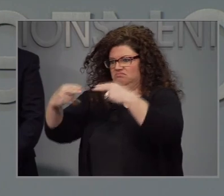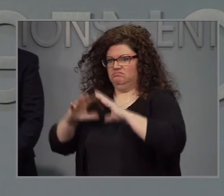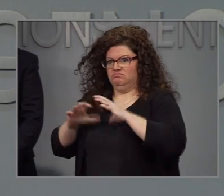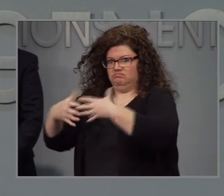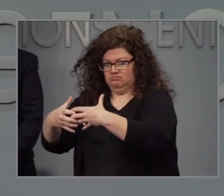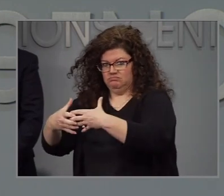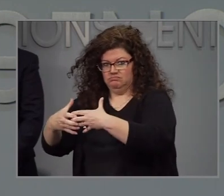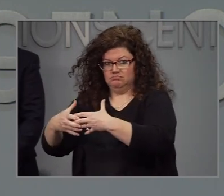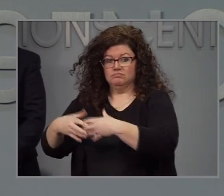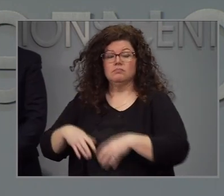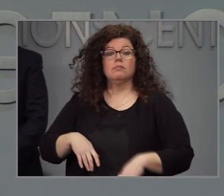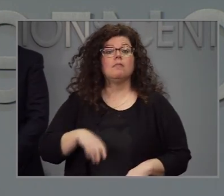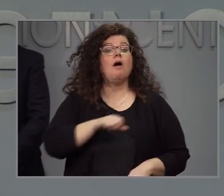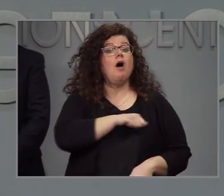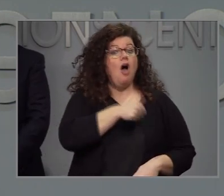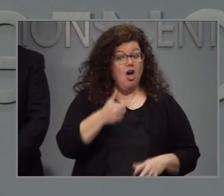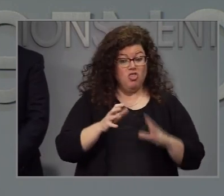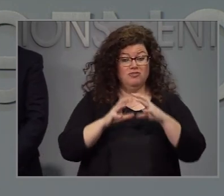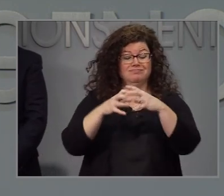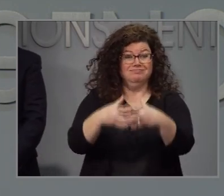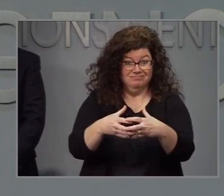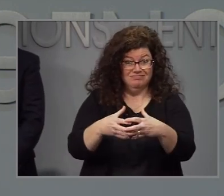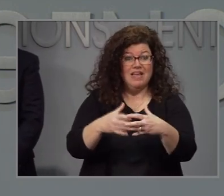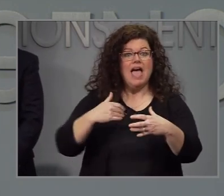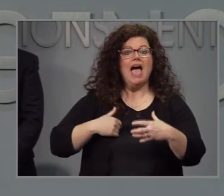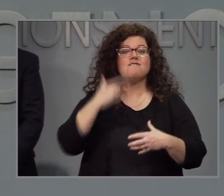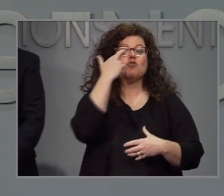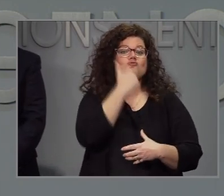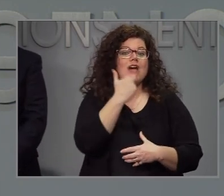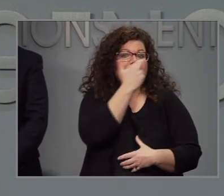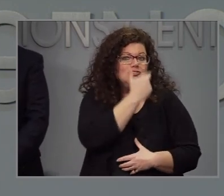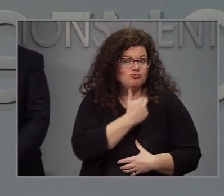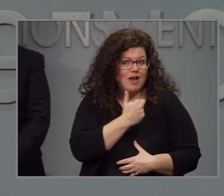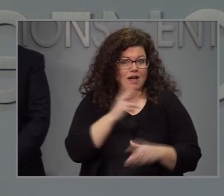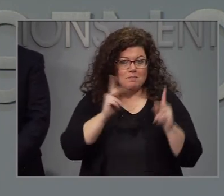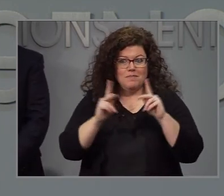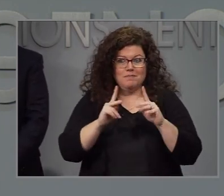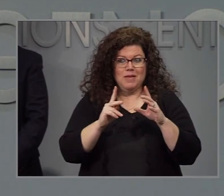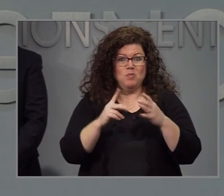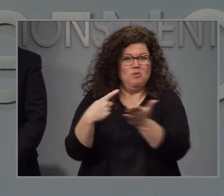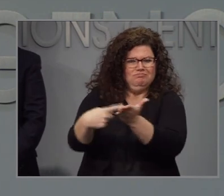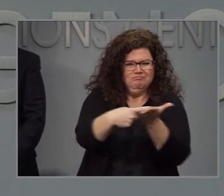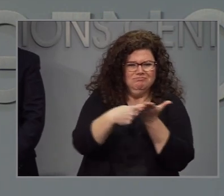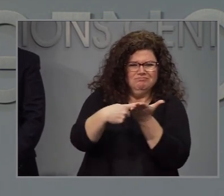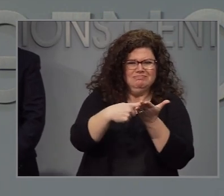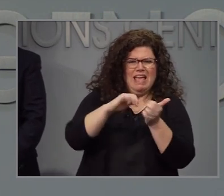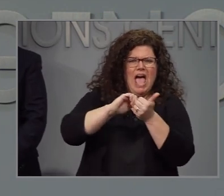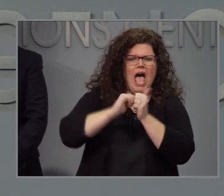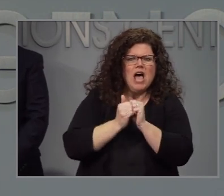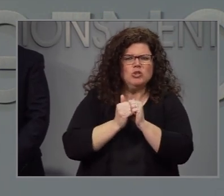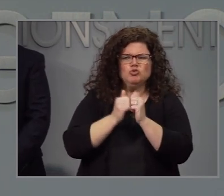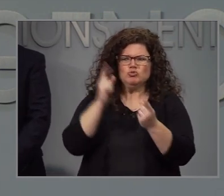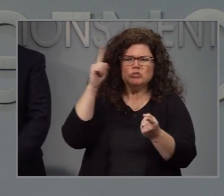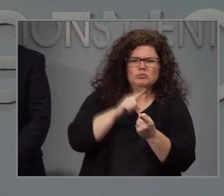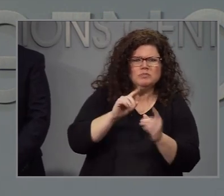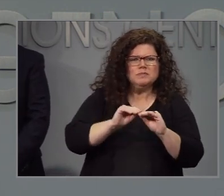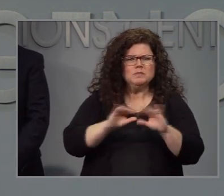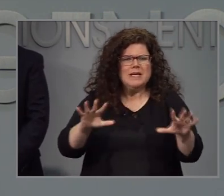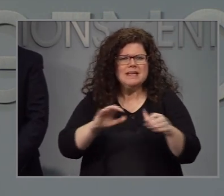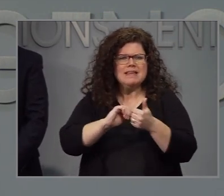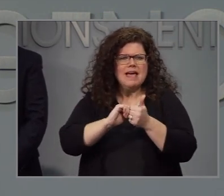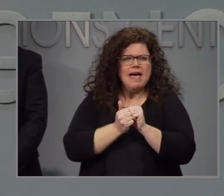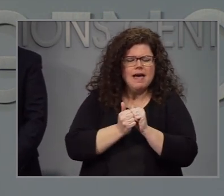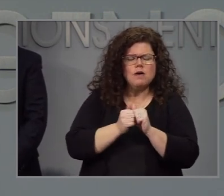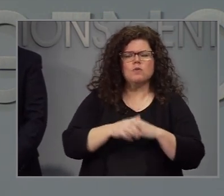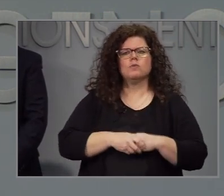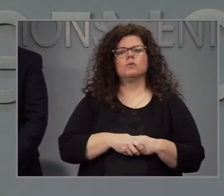well, collaborating with our restaurants. All of these groups are discussing mitigation strategies, such as